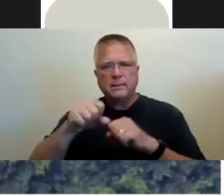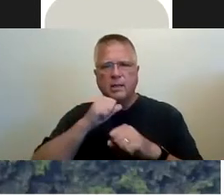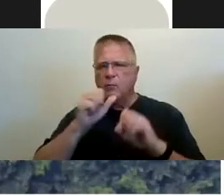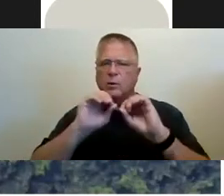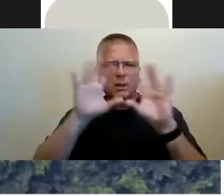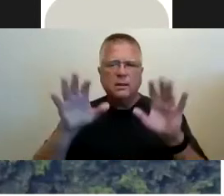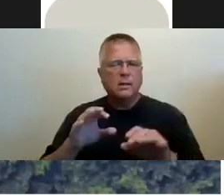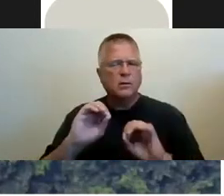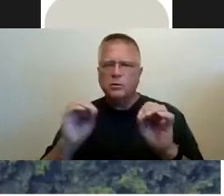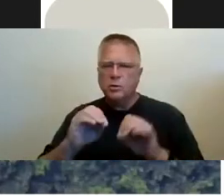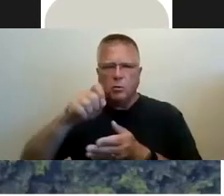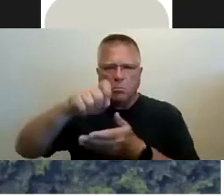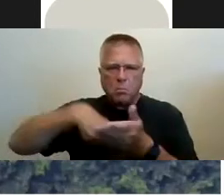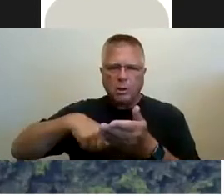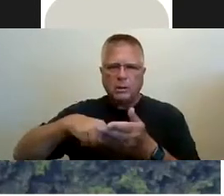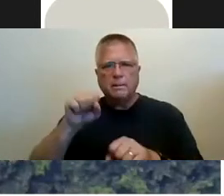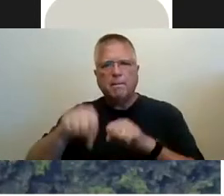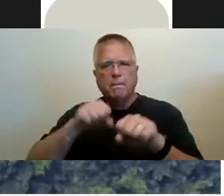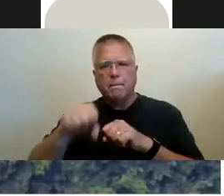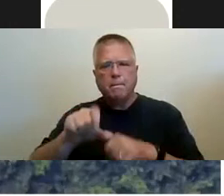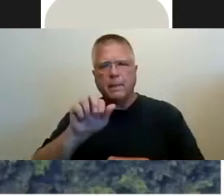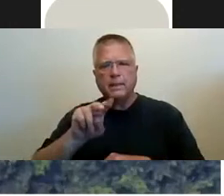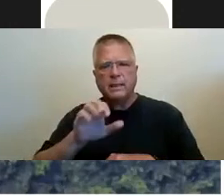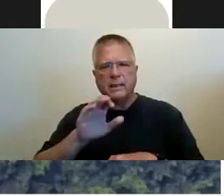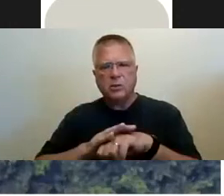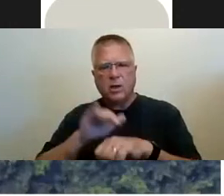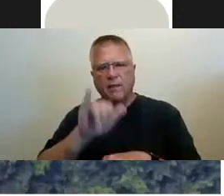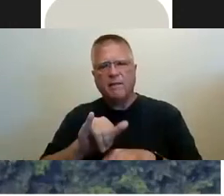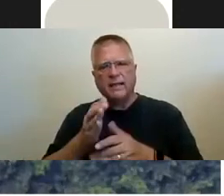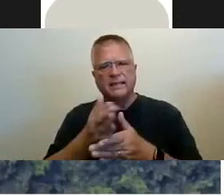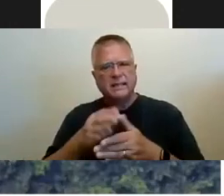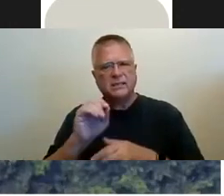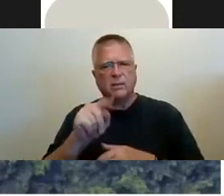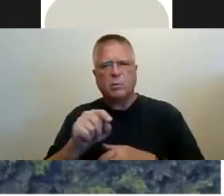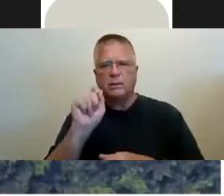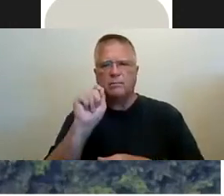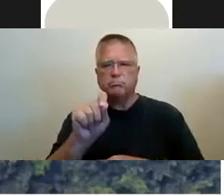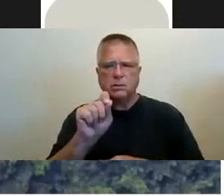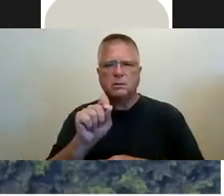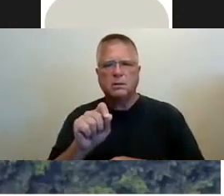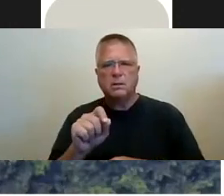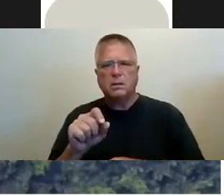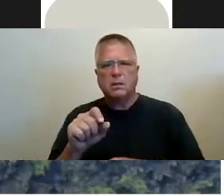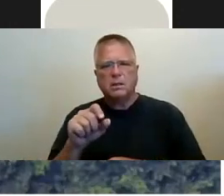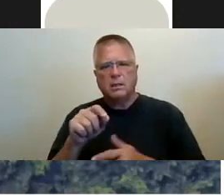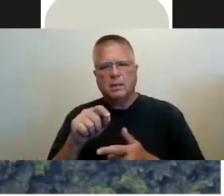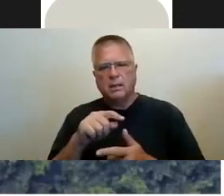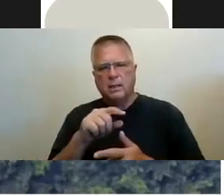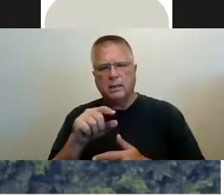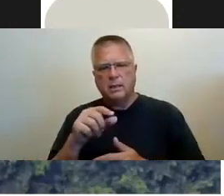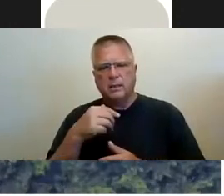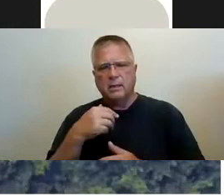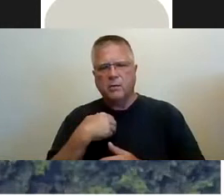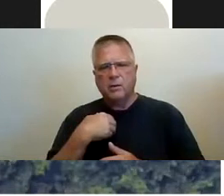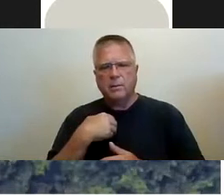would be no marked bike lanes on that section of Bartlett at all. It would be the sharrows. It would be the markings that are